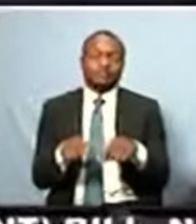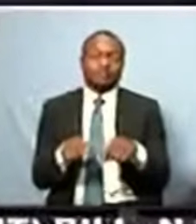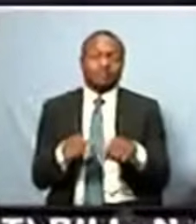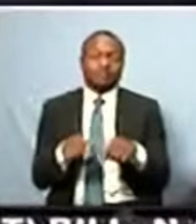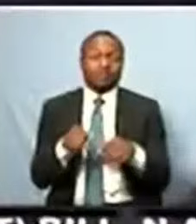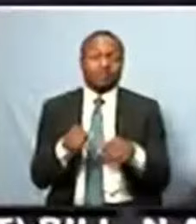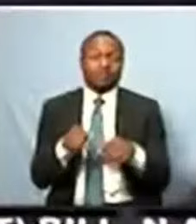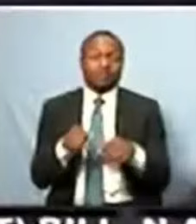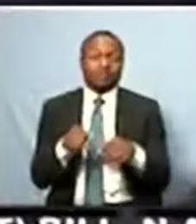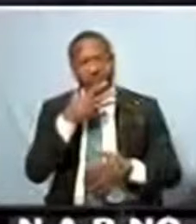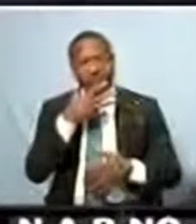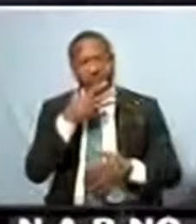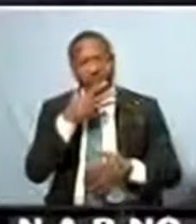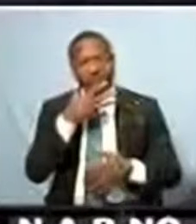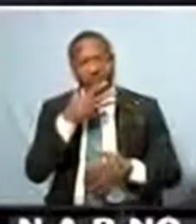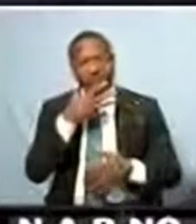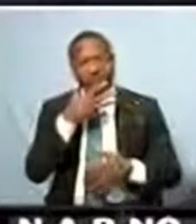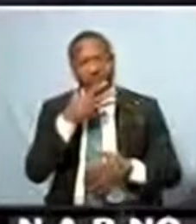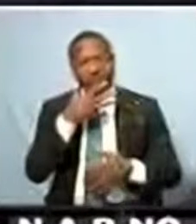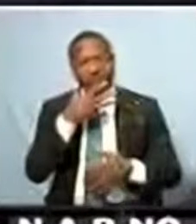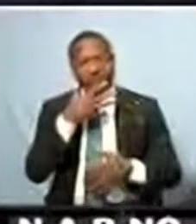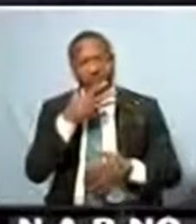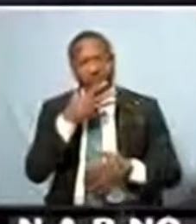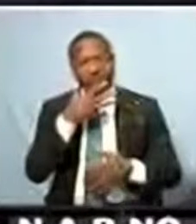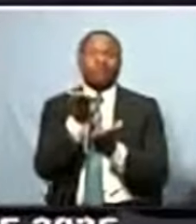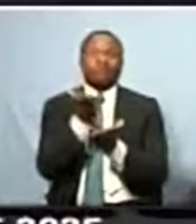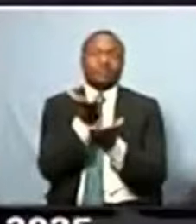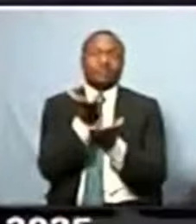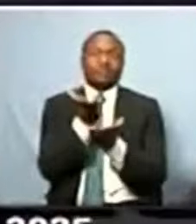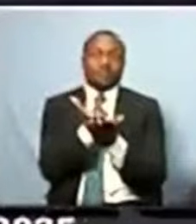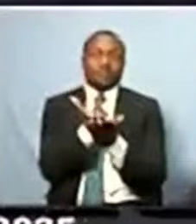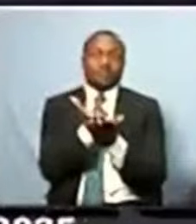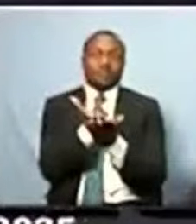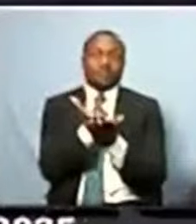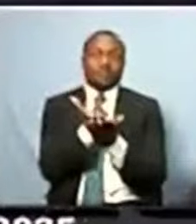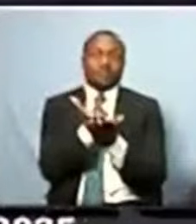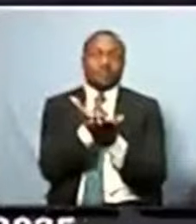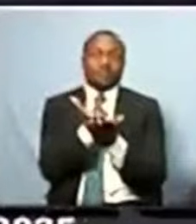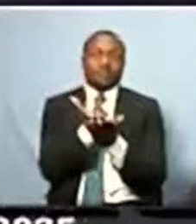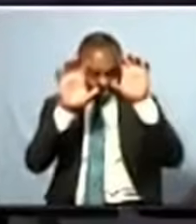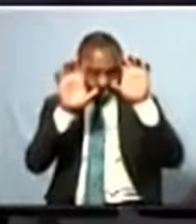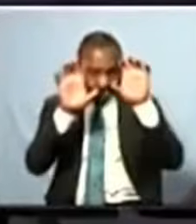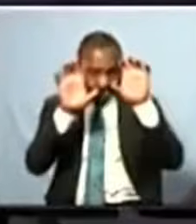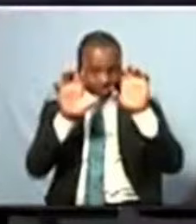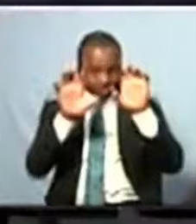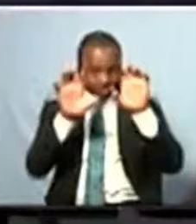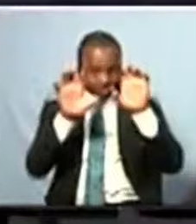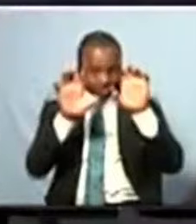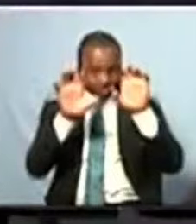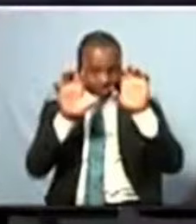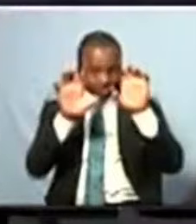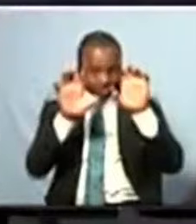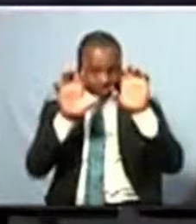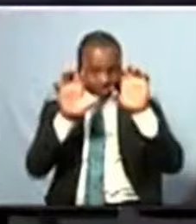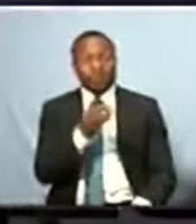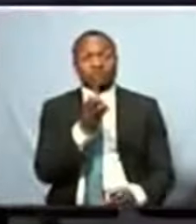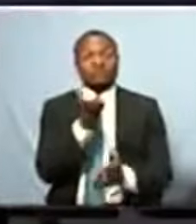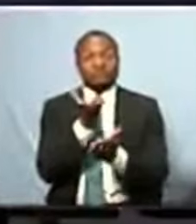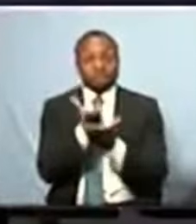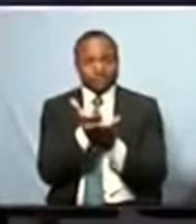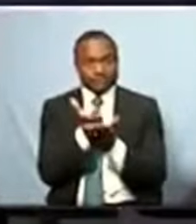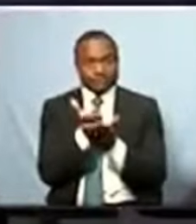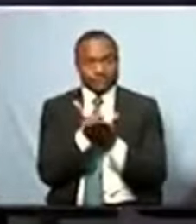what the Commission prepares are proposals to the Executive, and those proposals